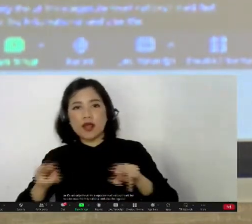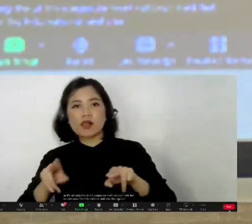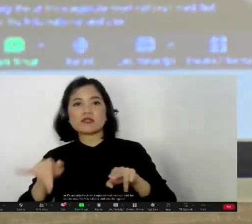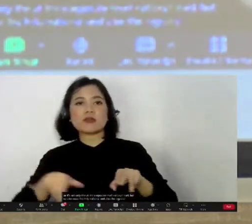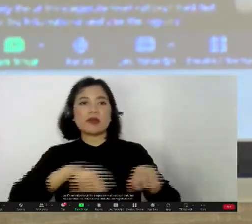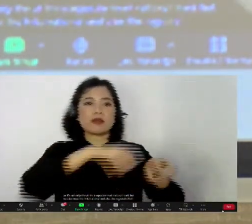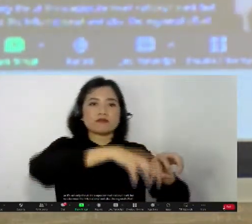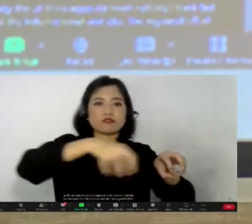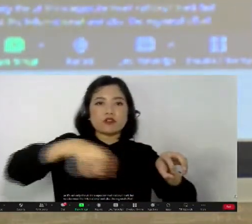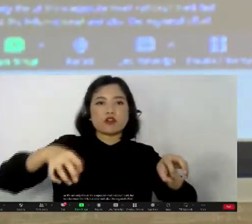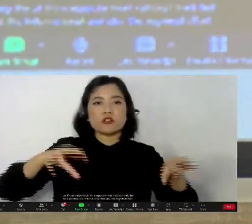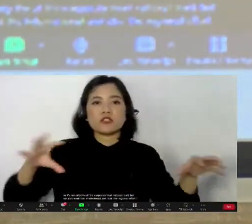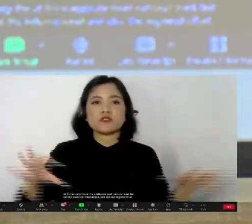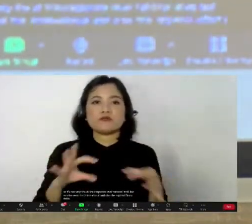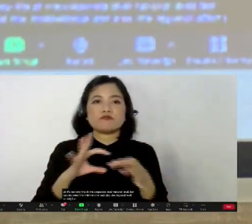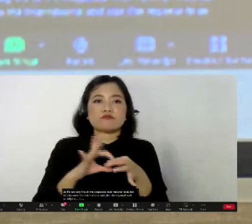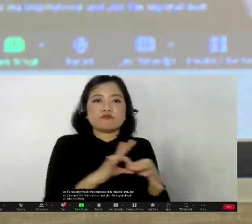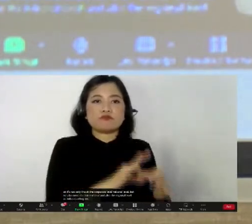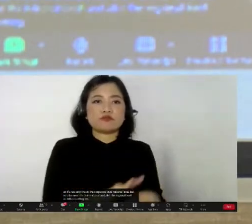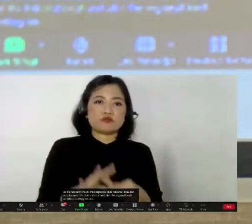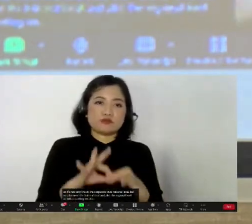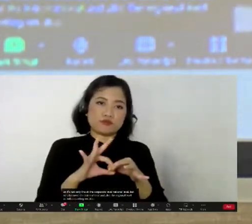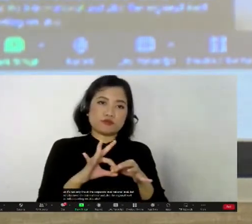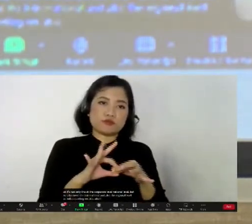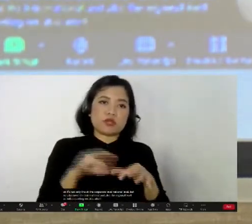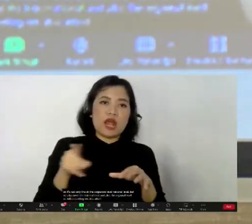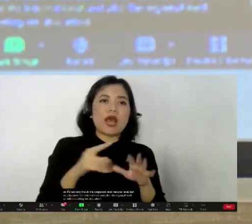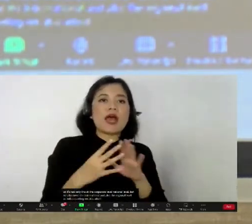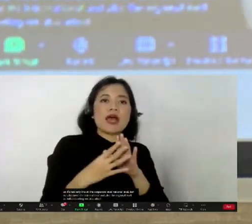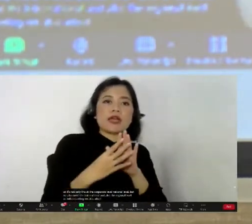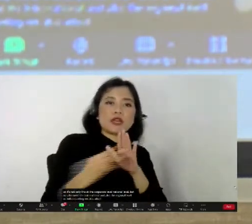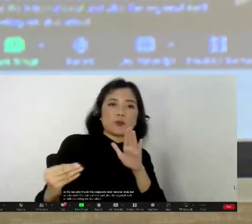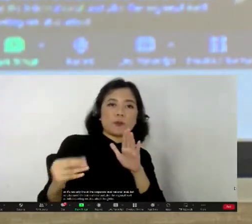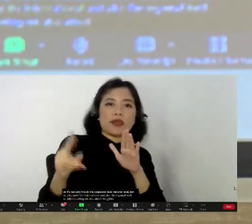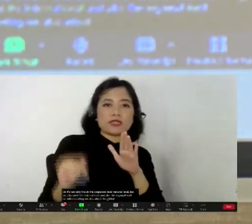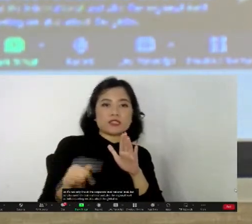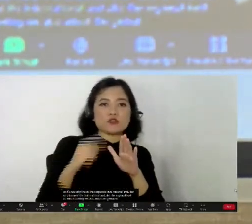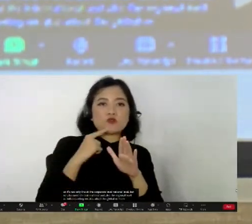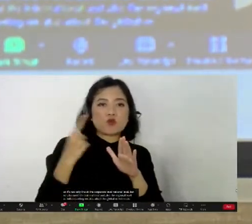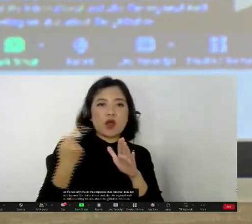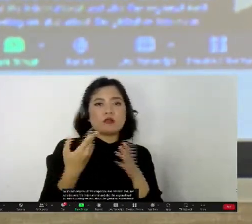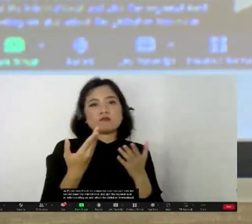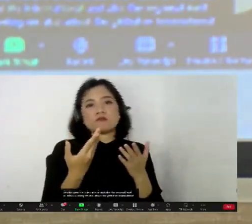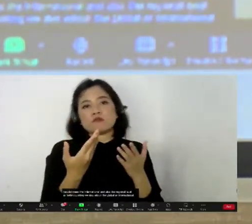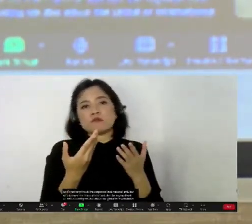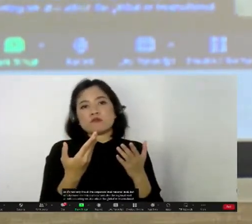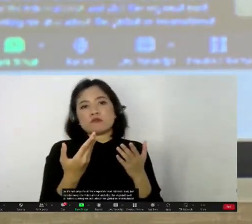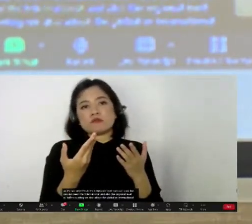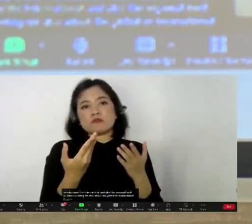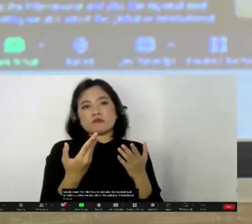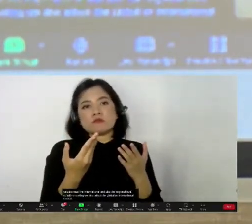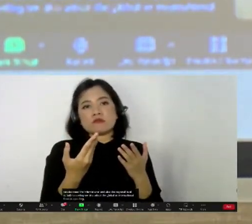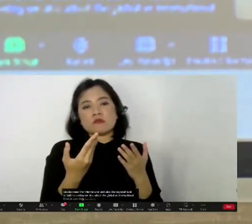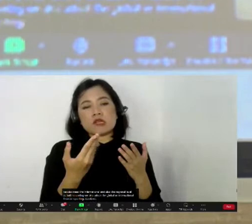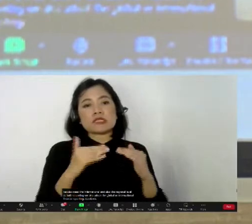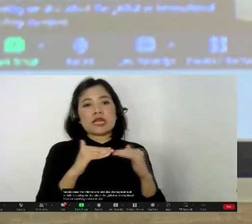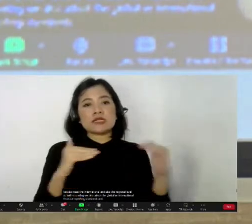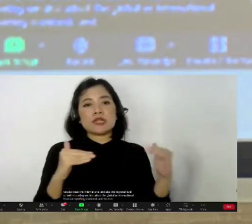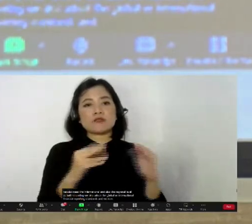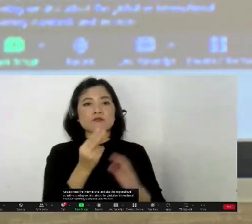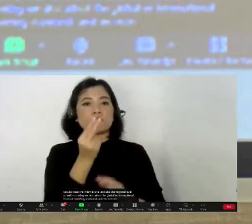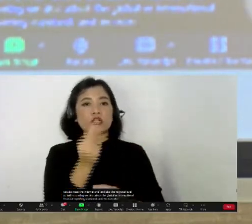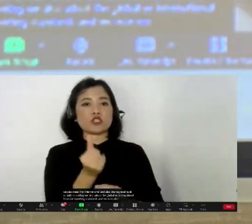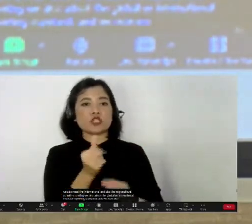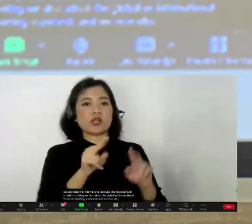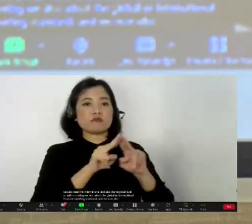As in the accounting, we also adopt the global or international financial reporting standards, and we now also